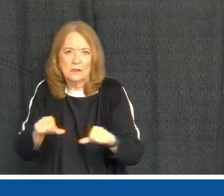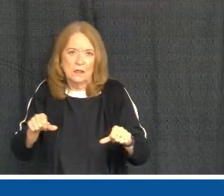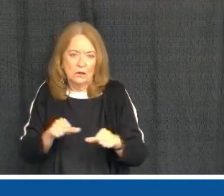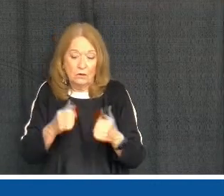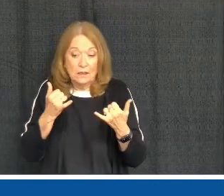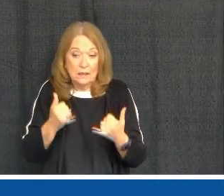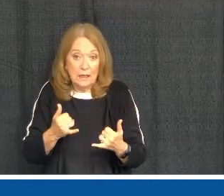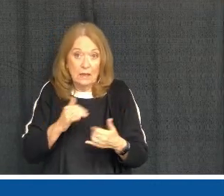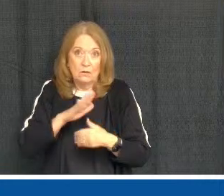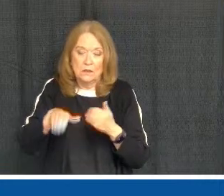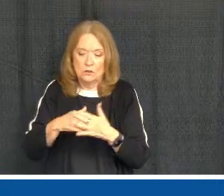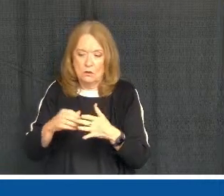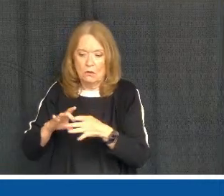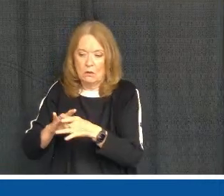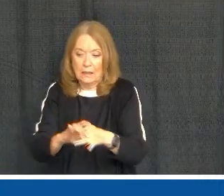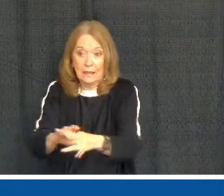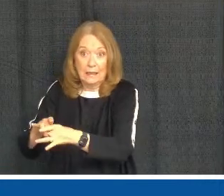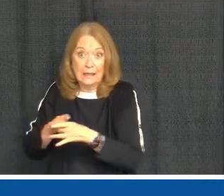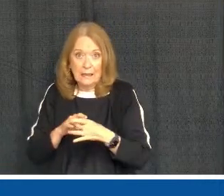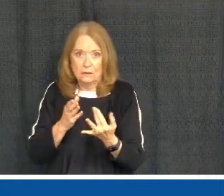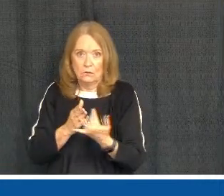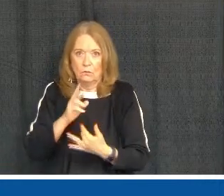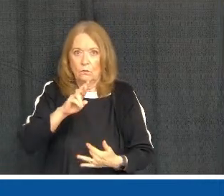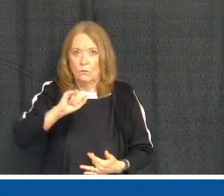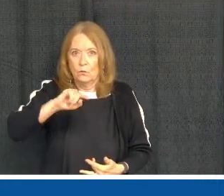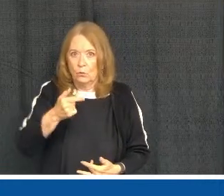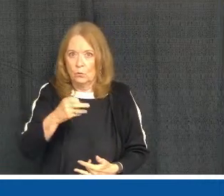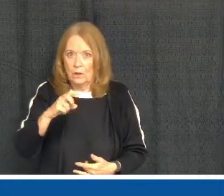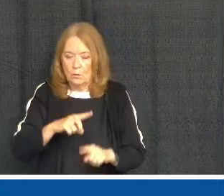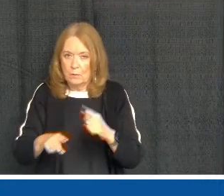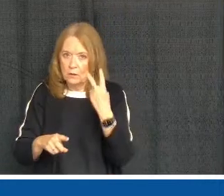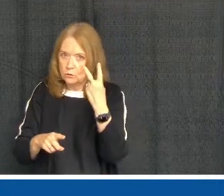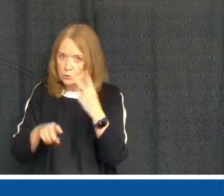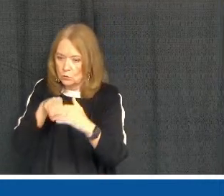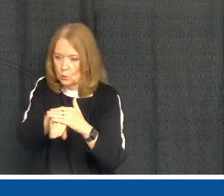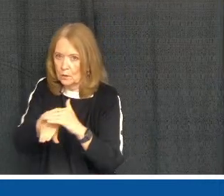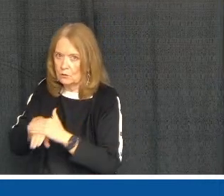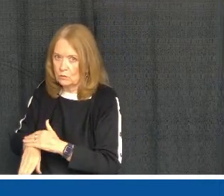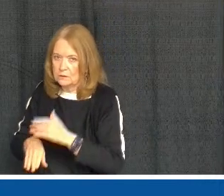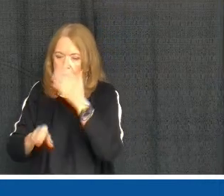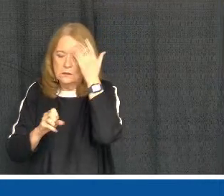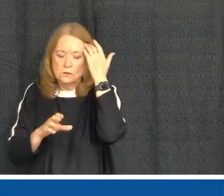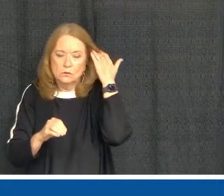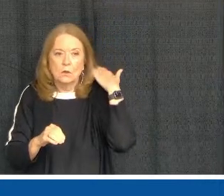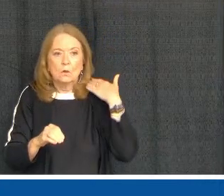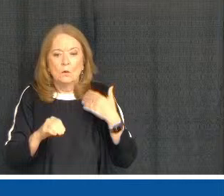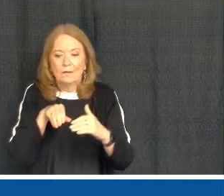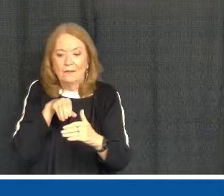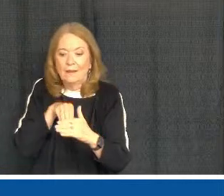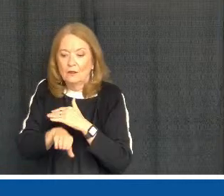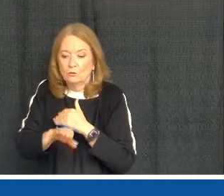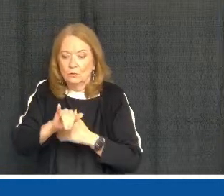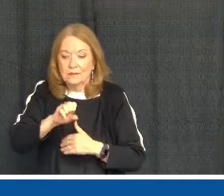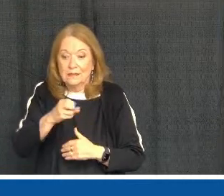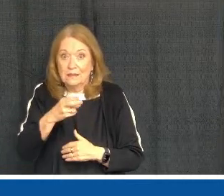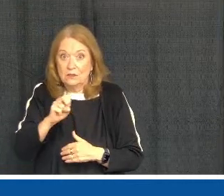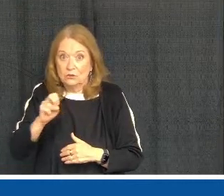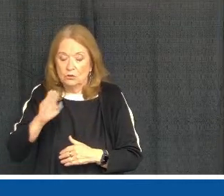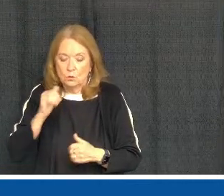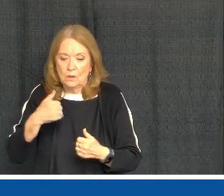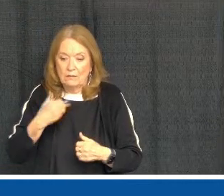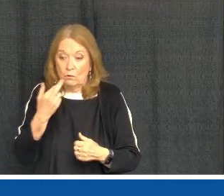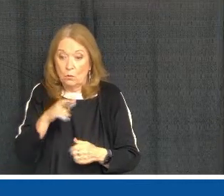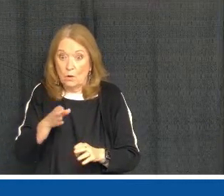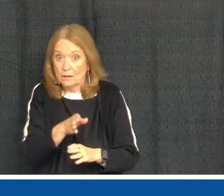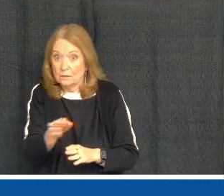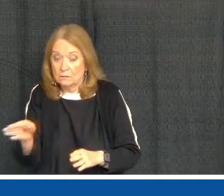all internally connected off of Ringgold Road, but there's two entrances coming in. So the entrance past Ishii will have a right turn lane off and